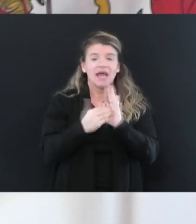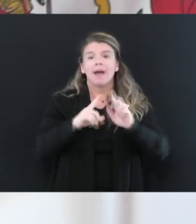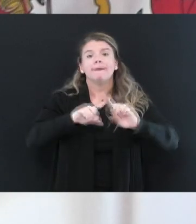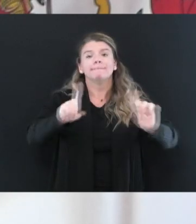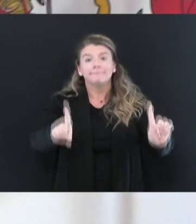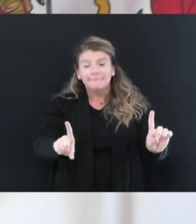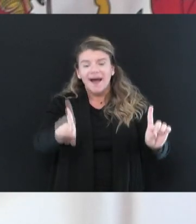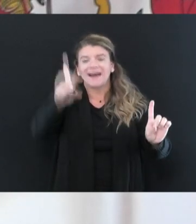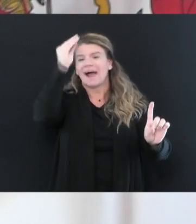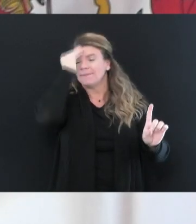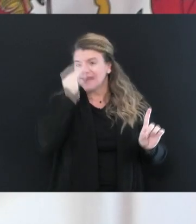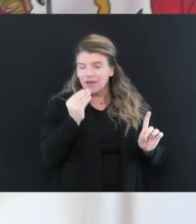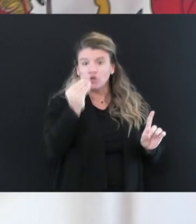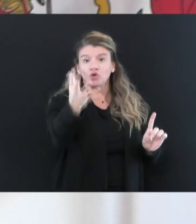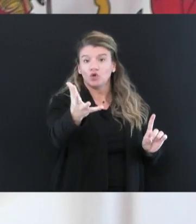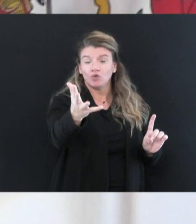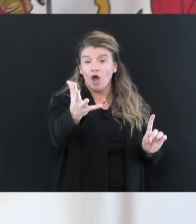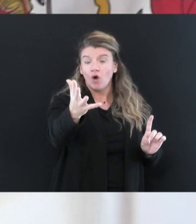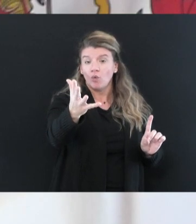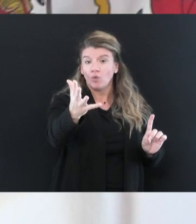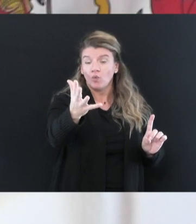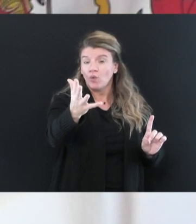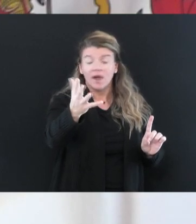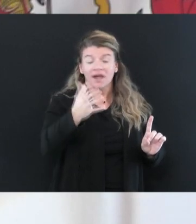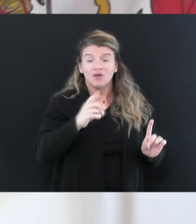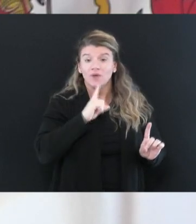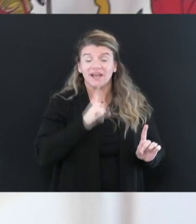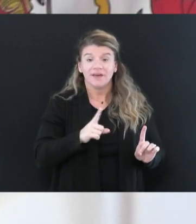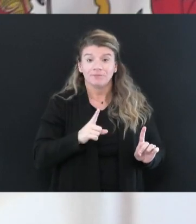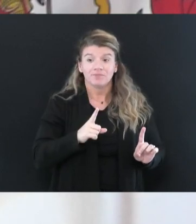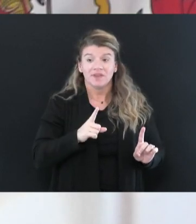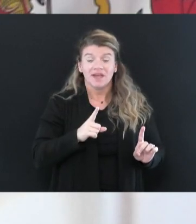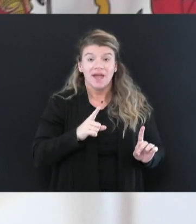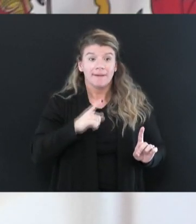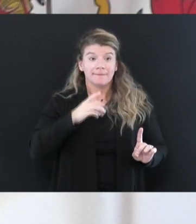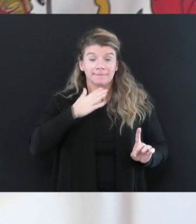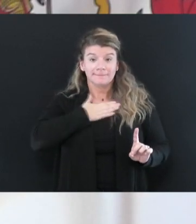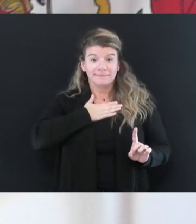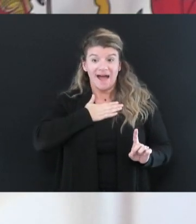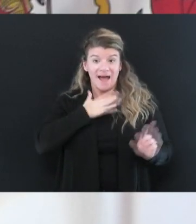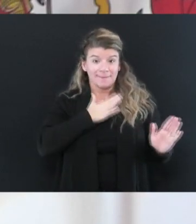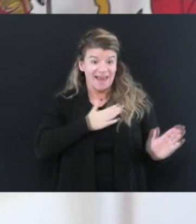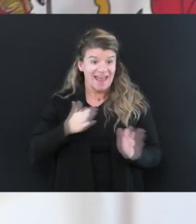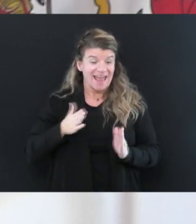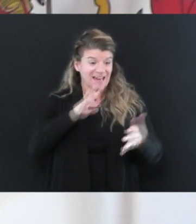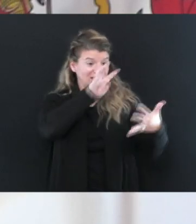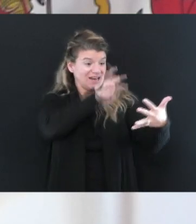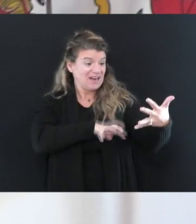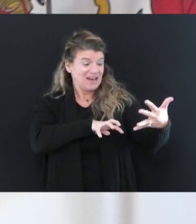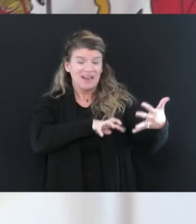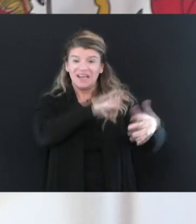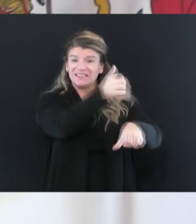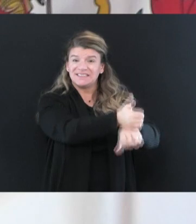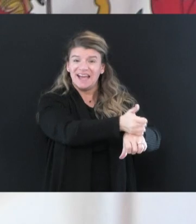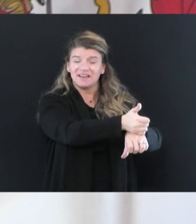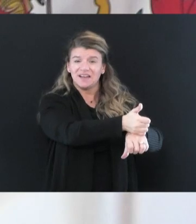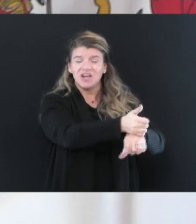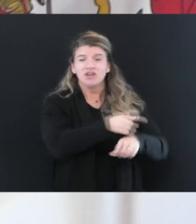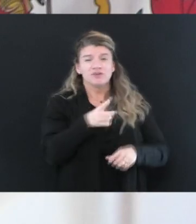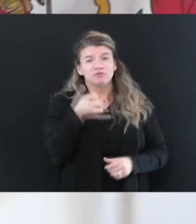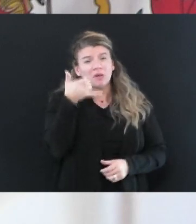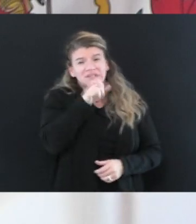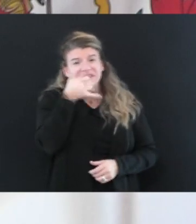telling you that it is frivolous. Frivolous, that's all there is to it, to just think that there's